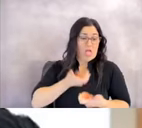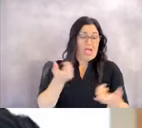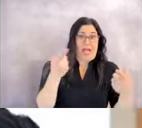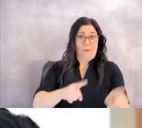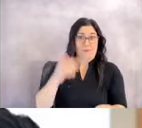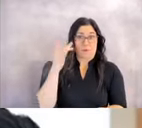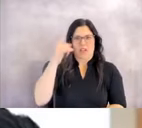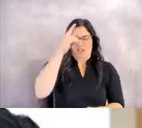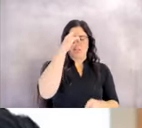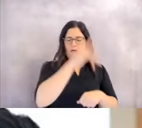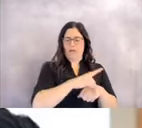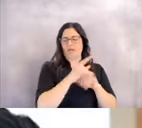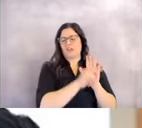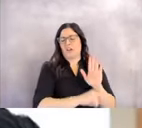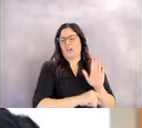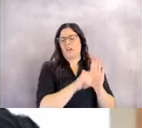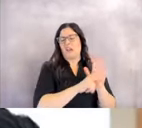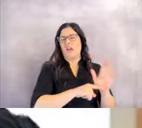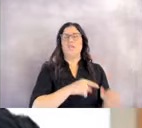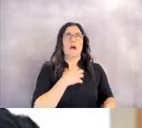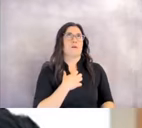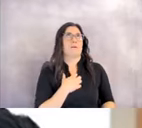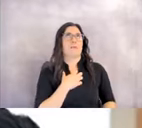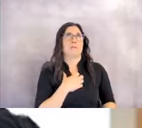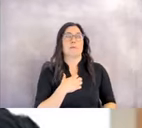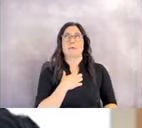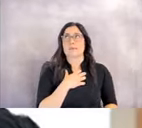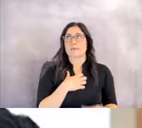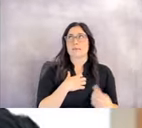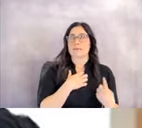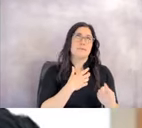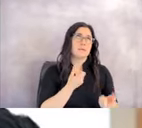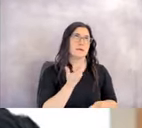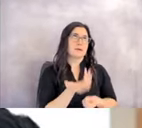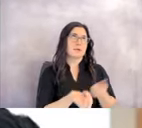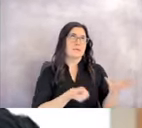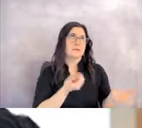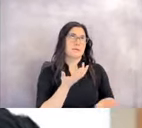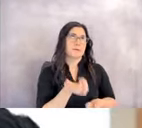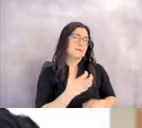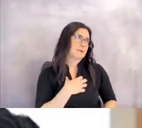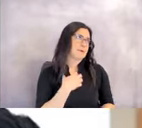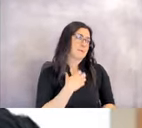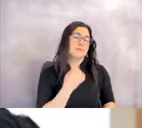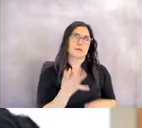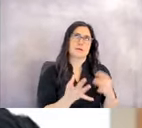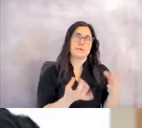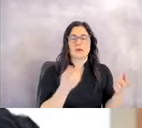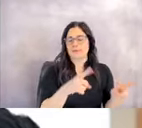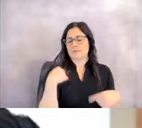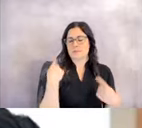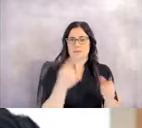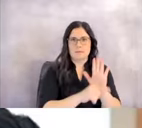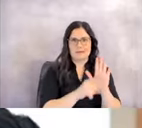a pissing and moaning session with our colleagues, everything bad that is happening,